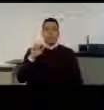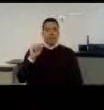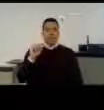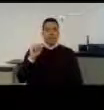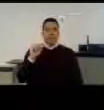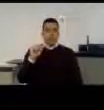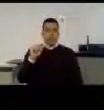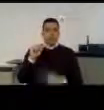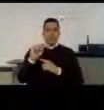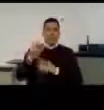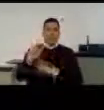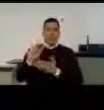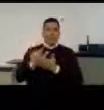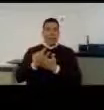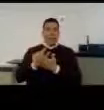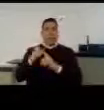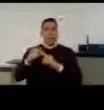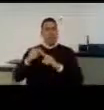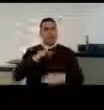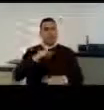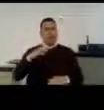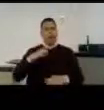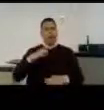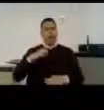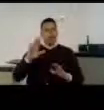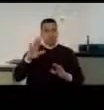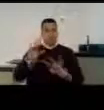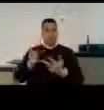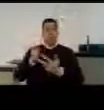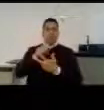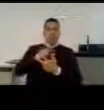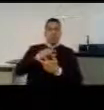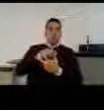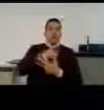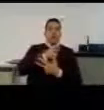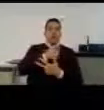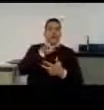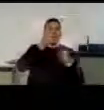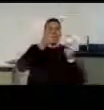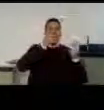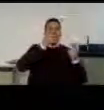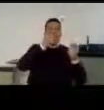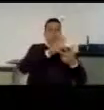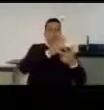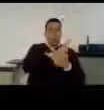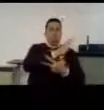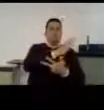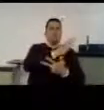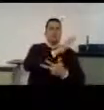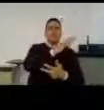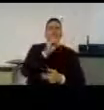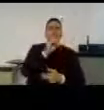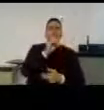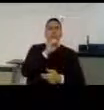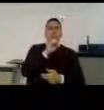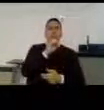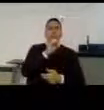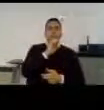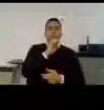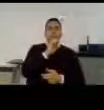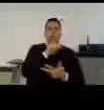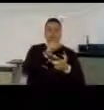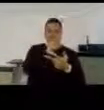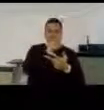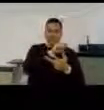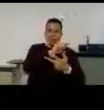get funding from Congress, and then through the executive branch, we have the Department of Education, right? And they shape how that law is going to look and